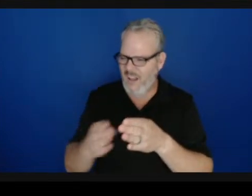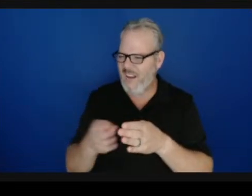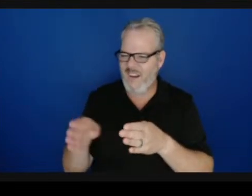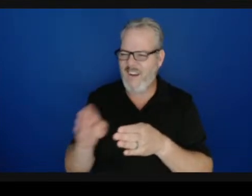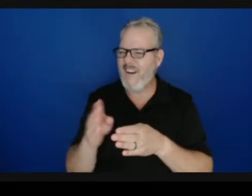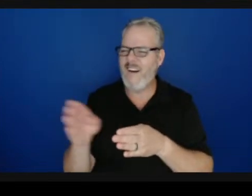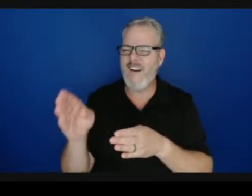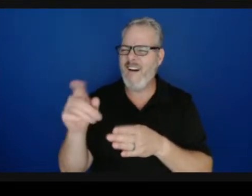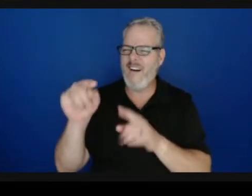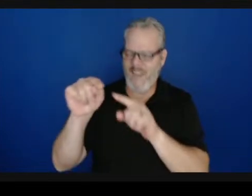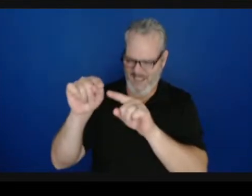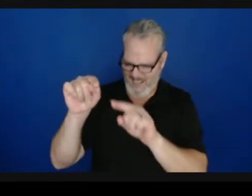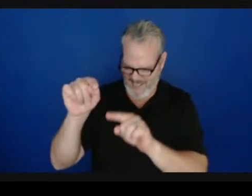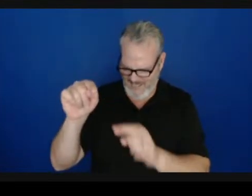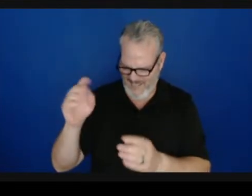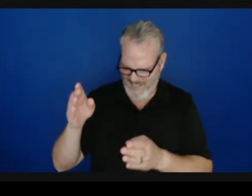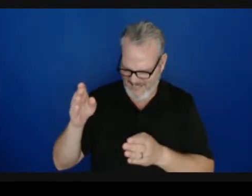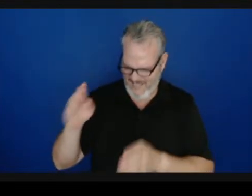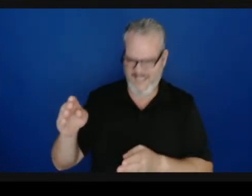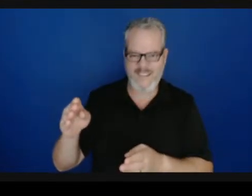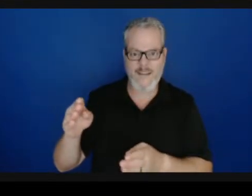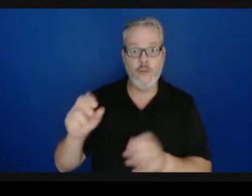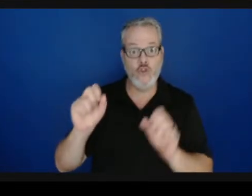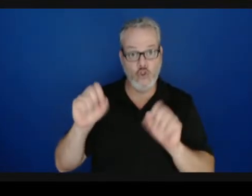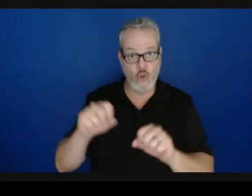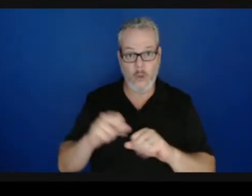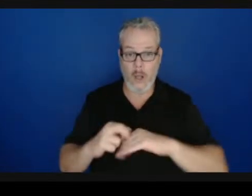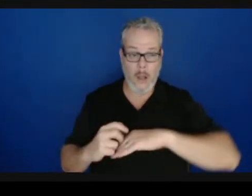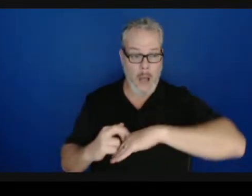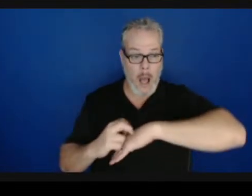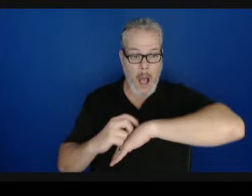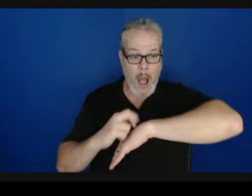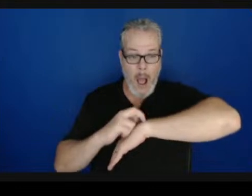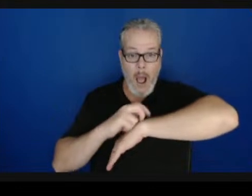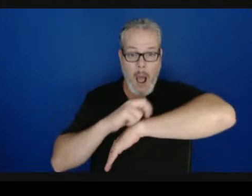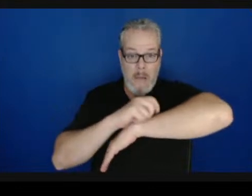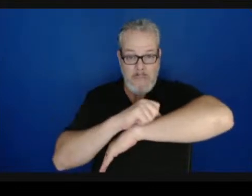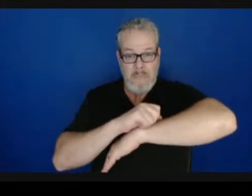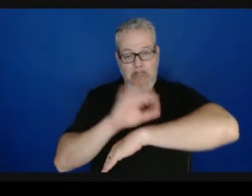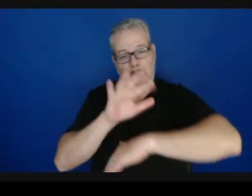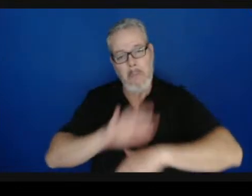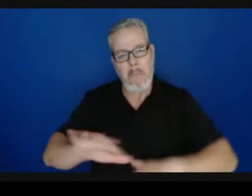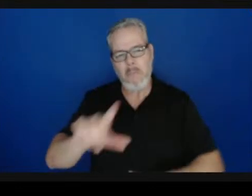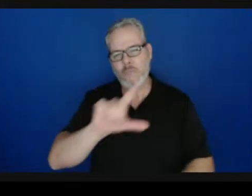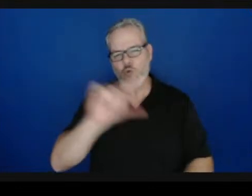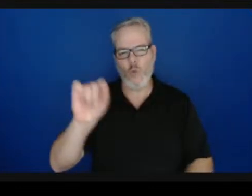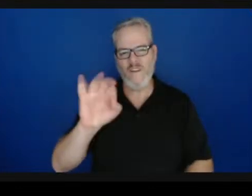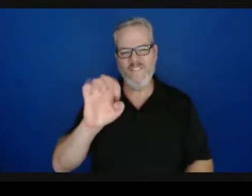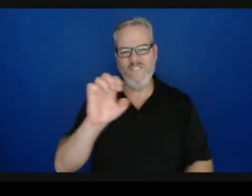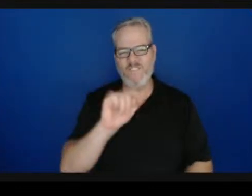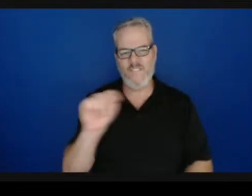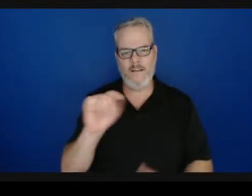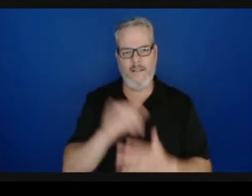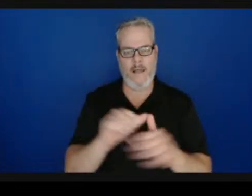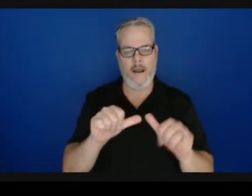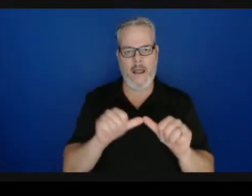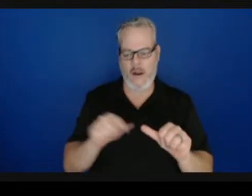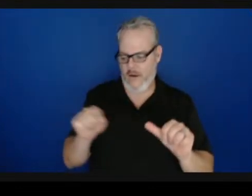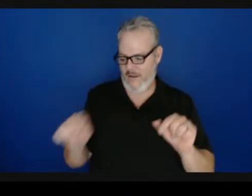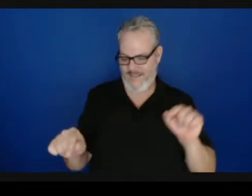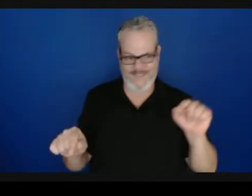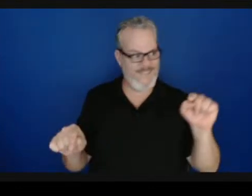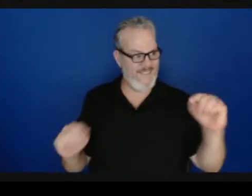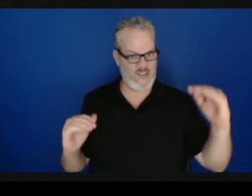to. So you actually could climb out of it, so to speak, right? It might have only been 10 or 20 feet at that end. So I